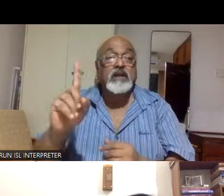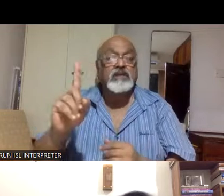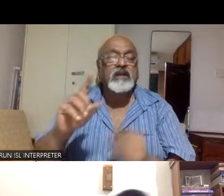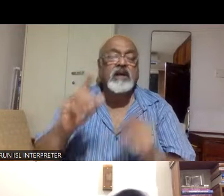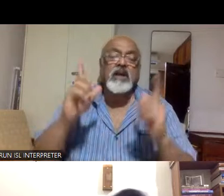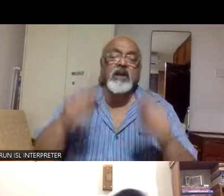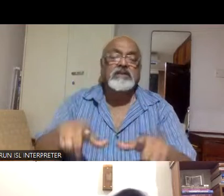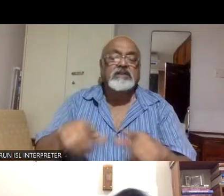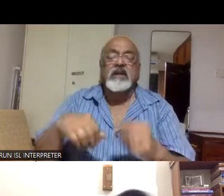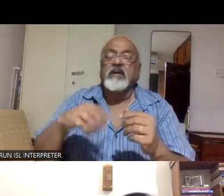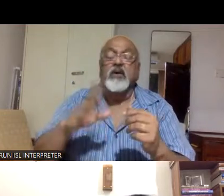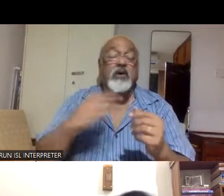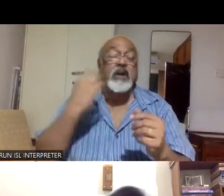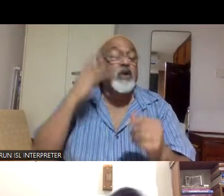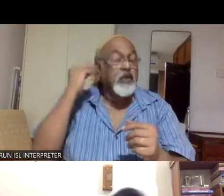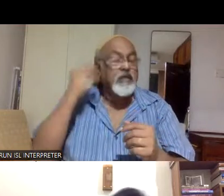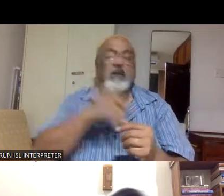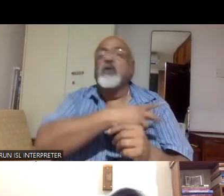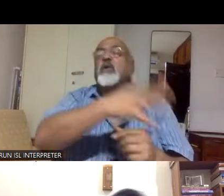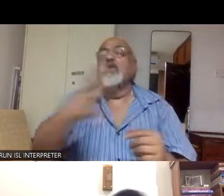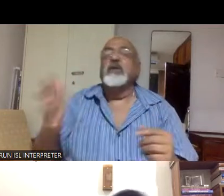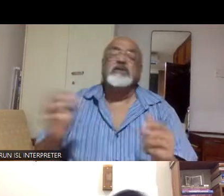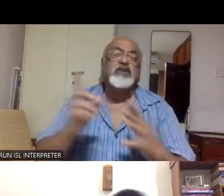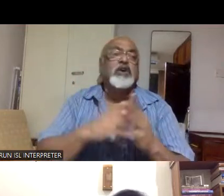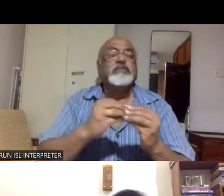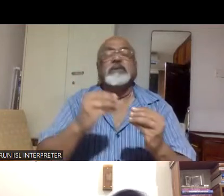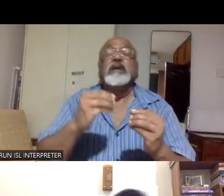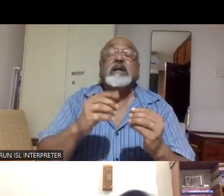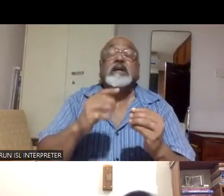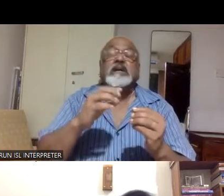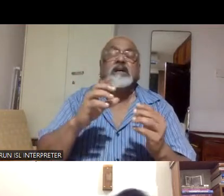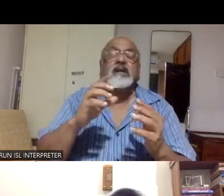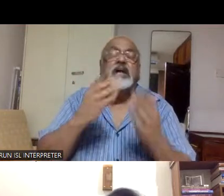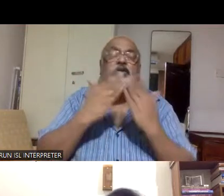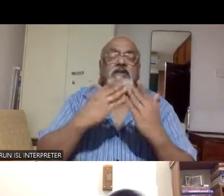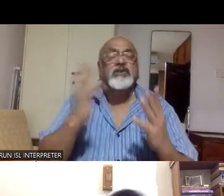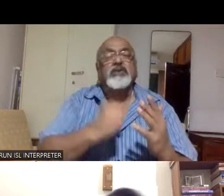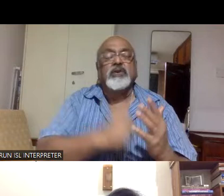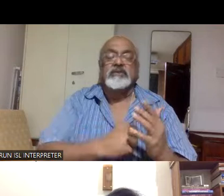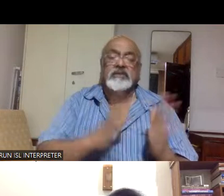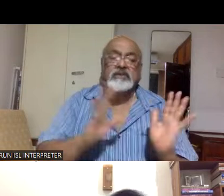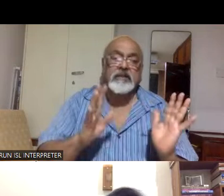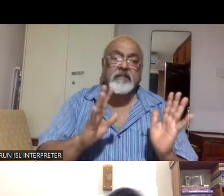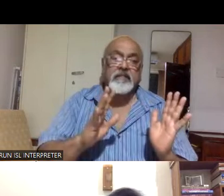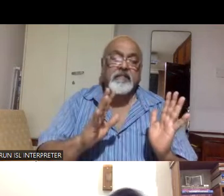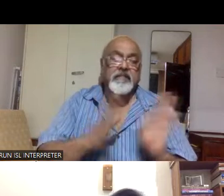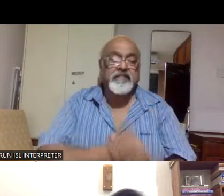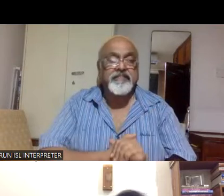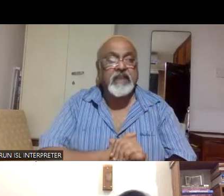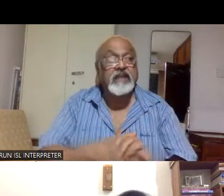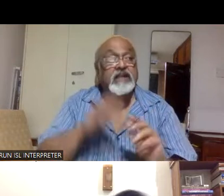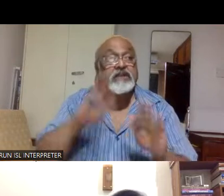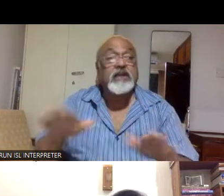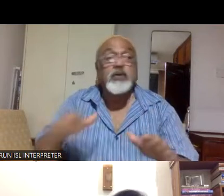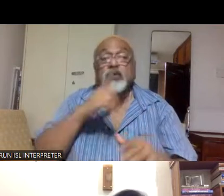away from education. Apart from that, children with disabilities also experienced another kind of vulnerability.